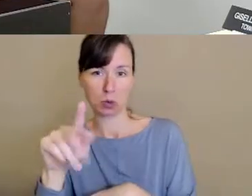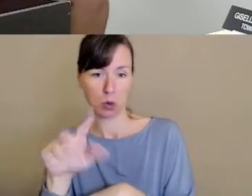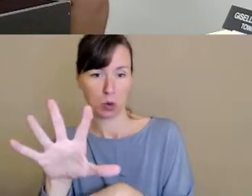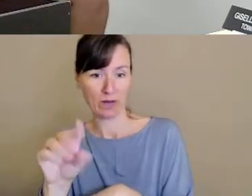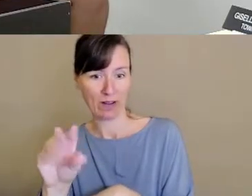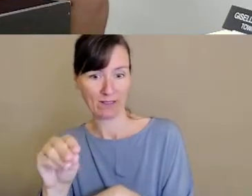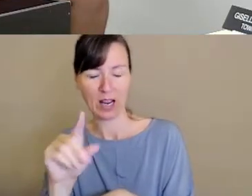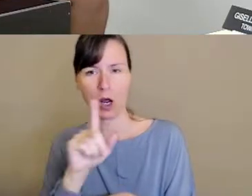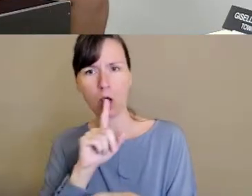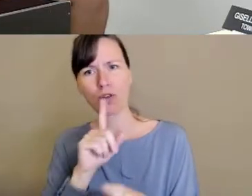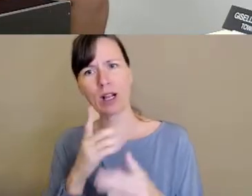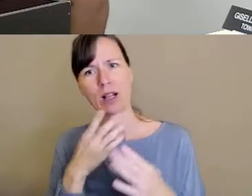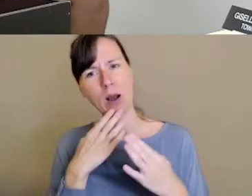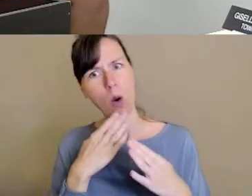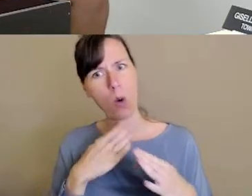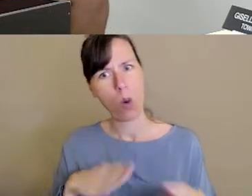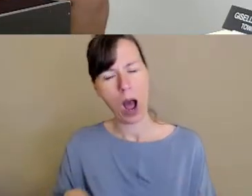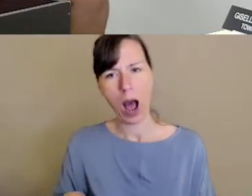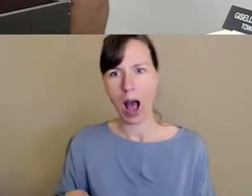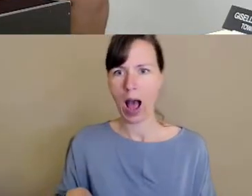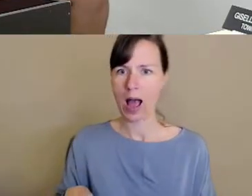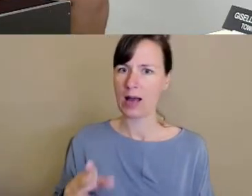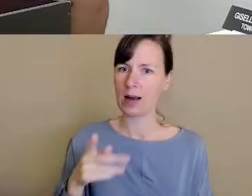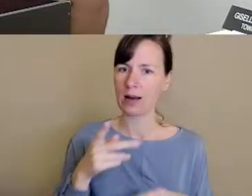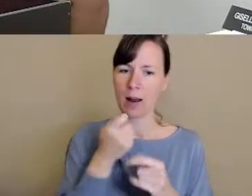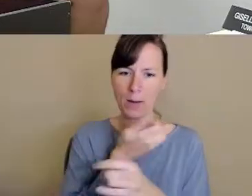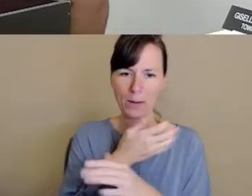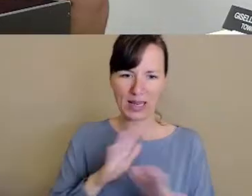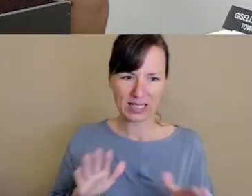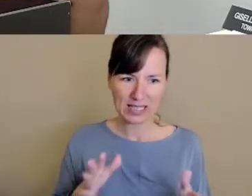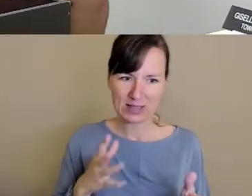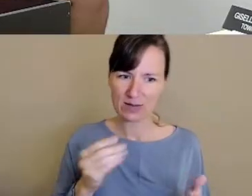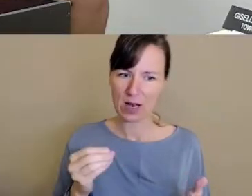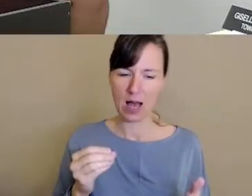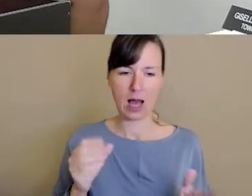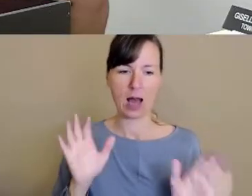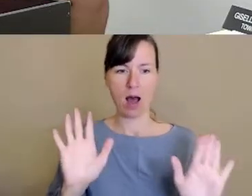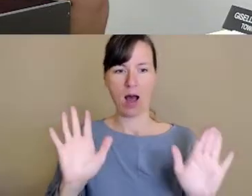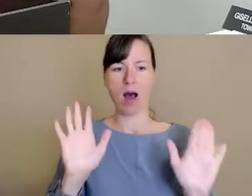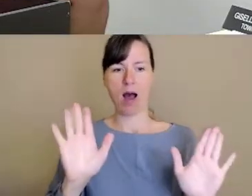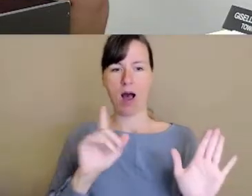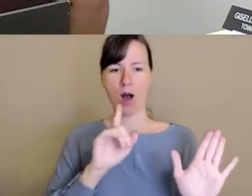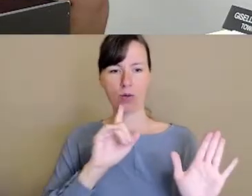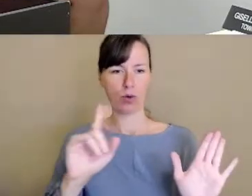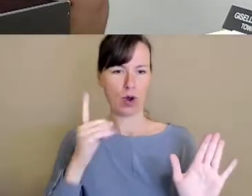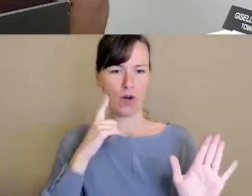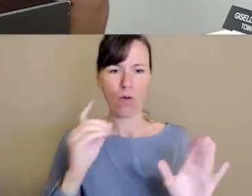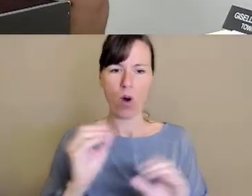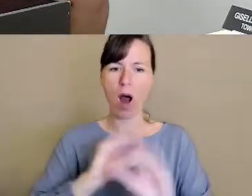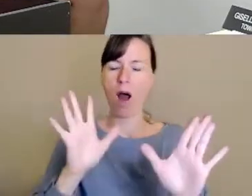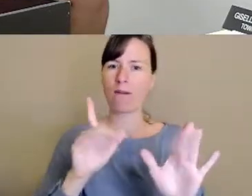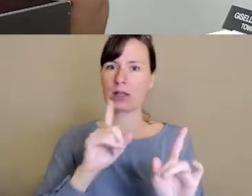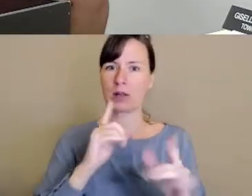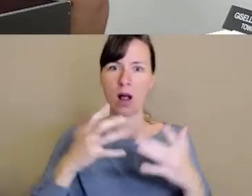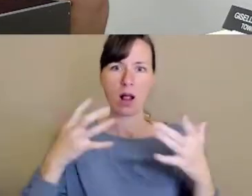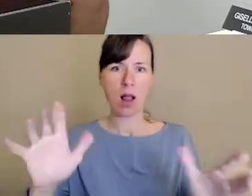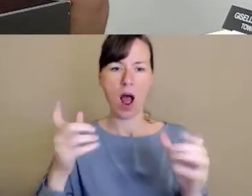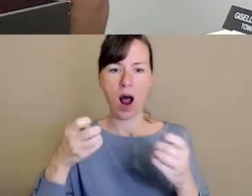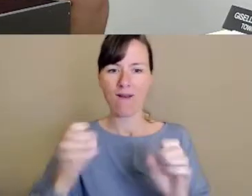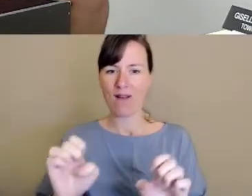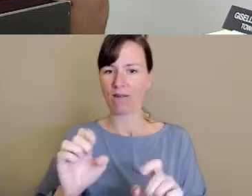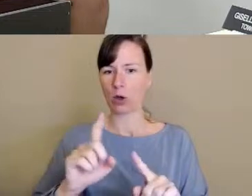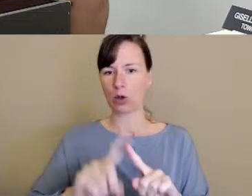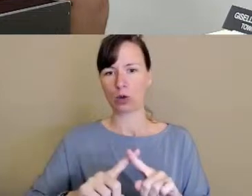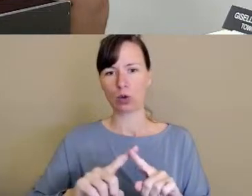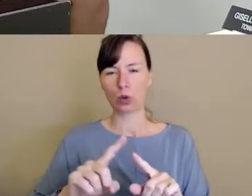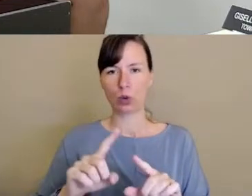the obviously tremendous amount of work invested in creating and maintaining the trail, including the